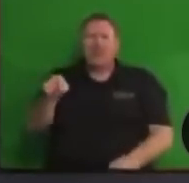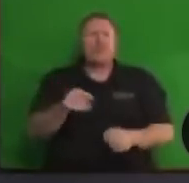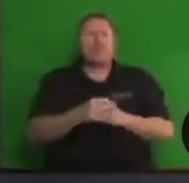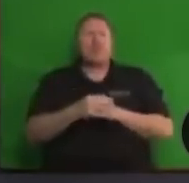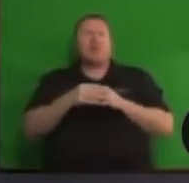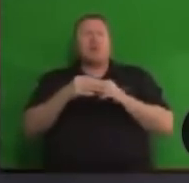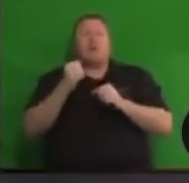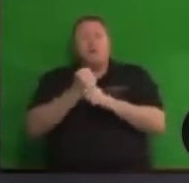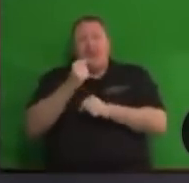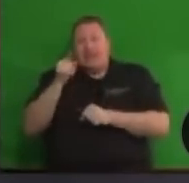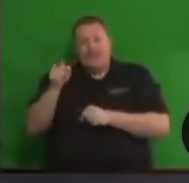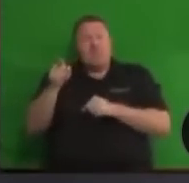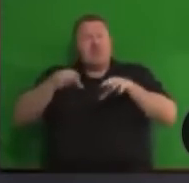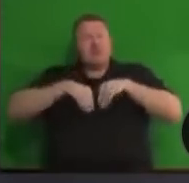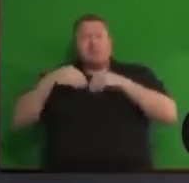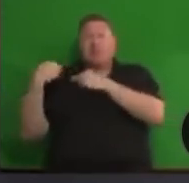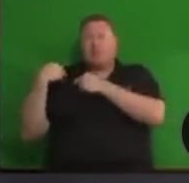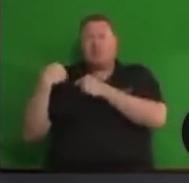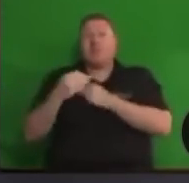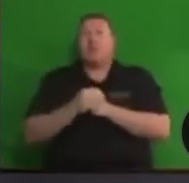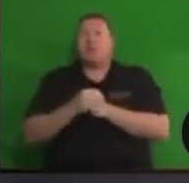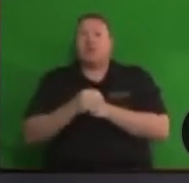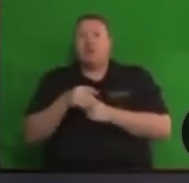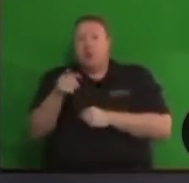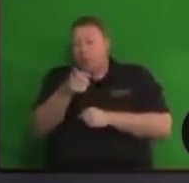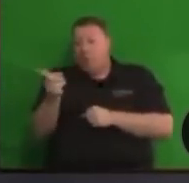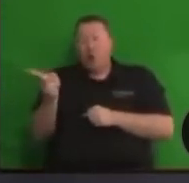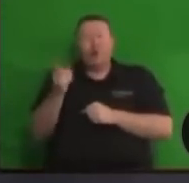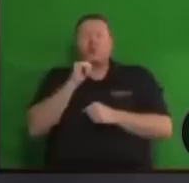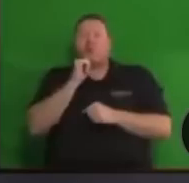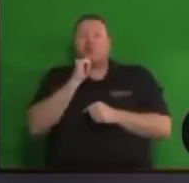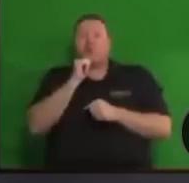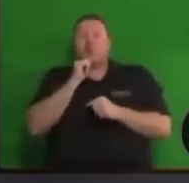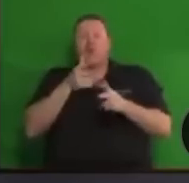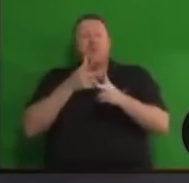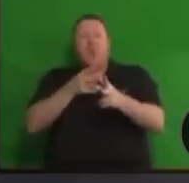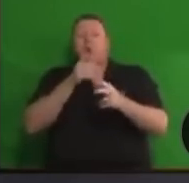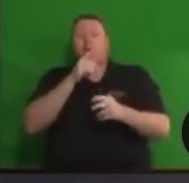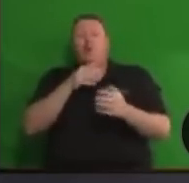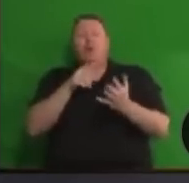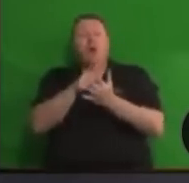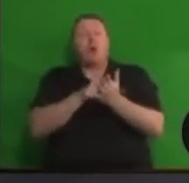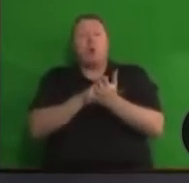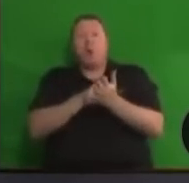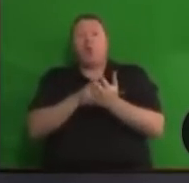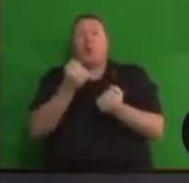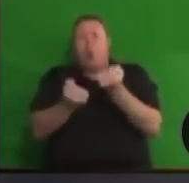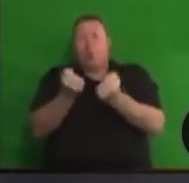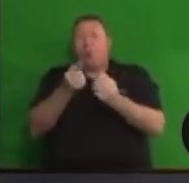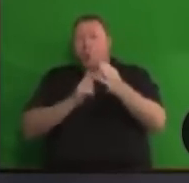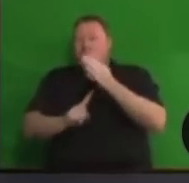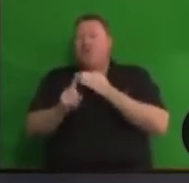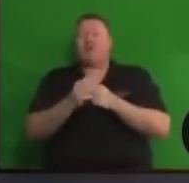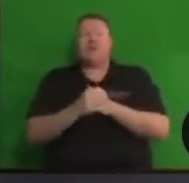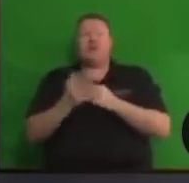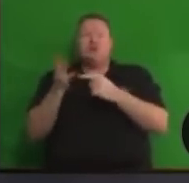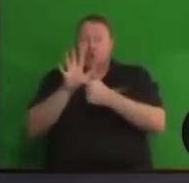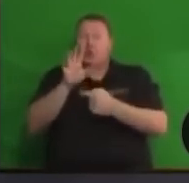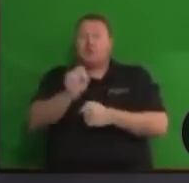them accountable and take the delinquent ones to court if necessary, and show South Africans we mean